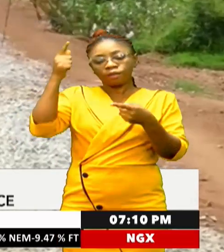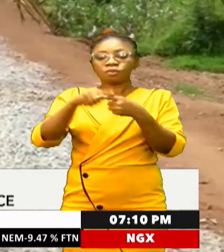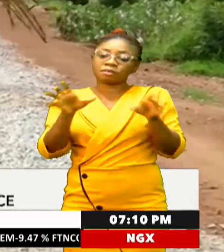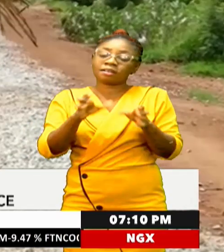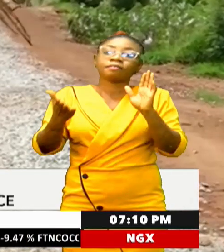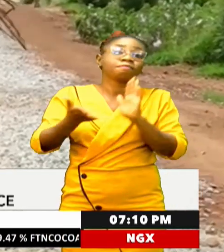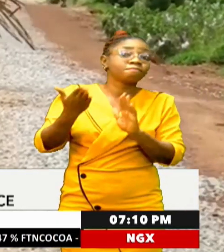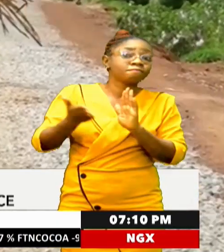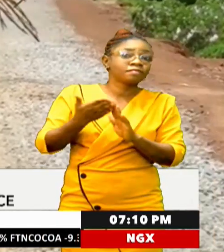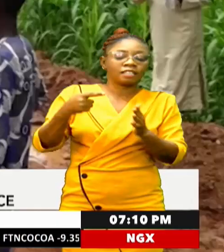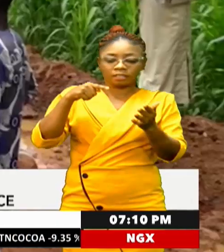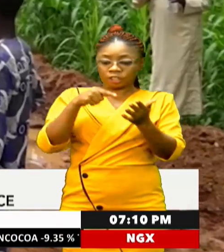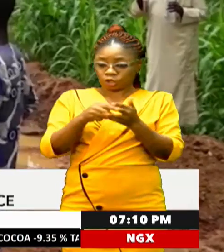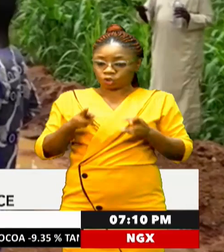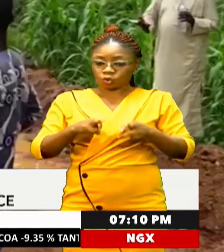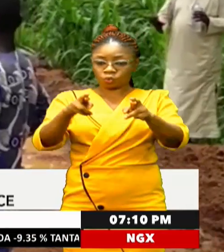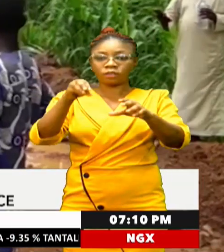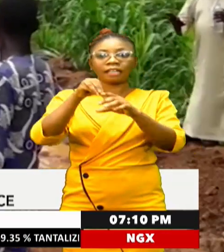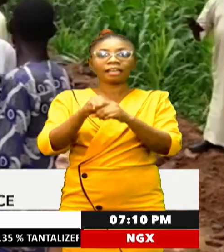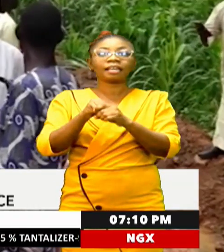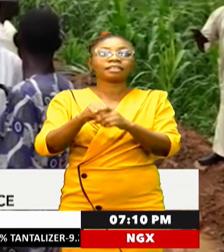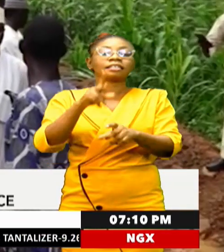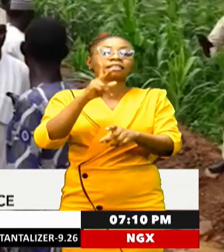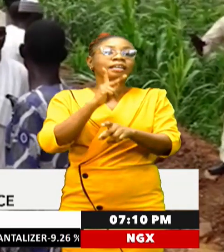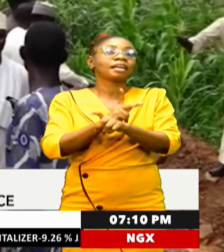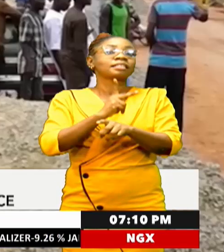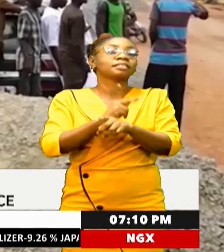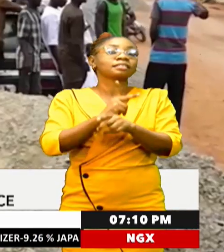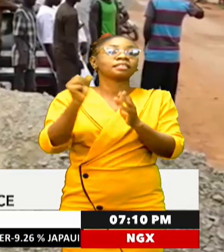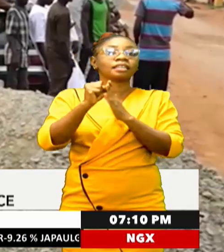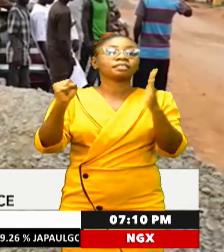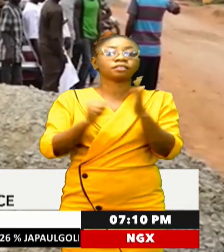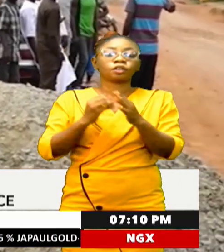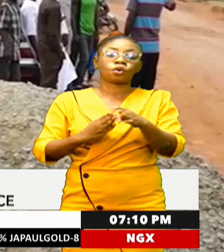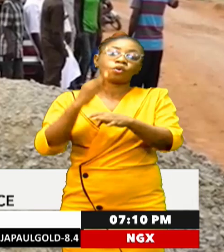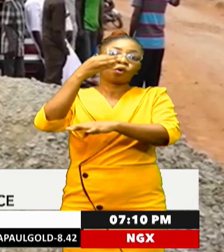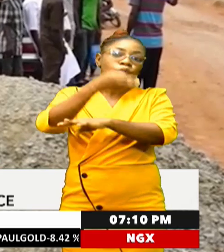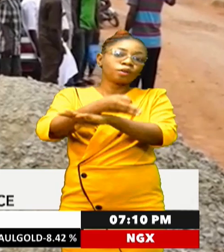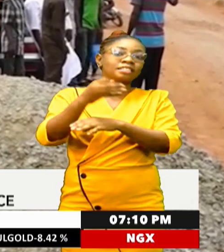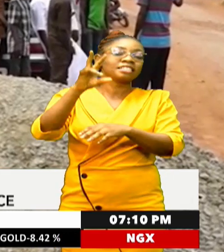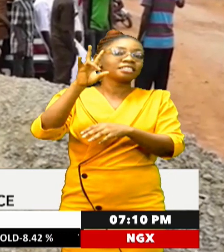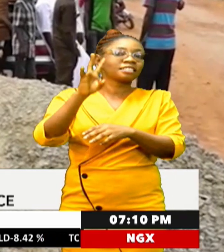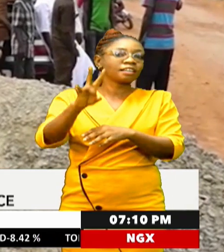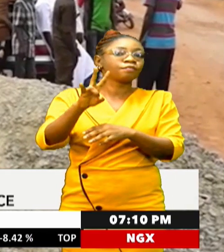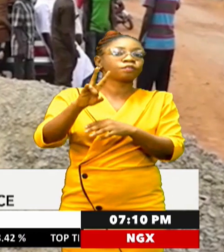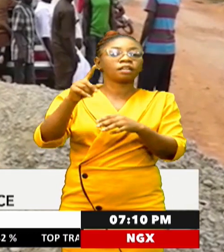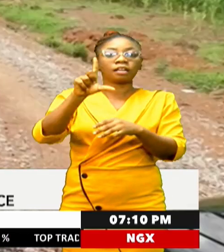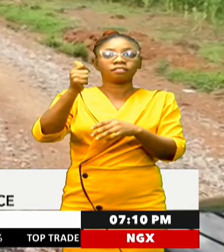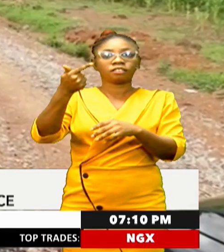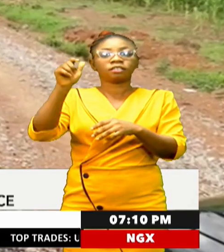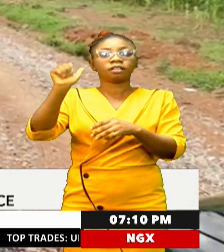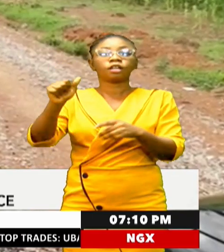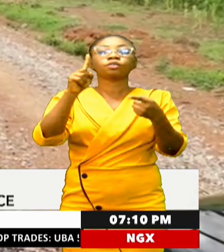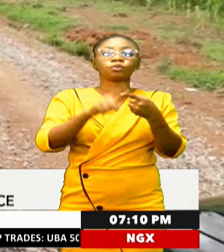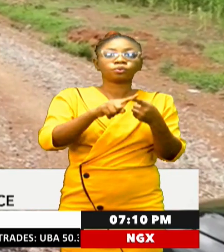Dusama Road in Katsina State crisscrosses about 7 local government areas to Niger Republic.